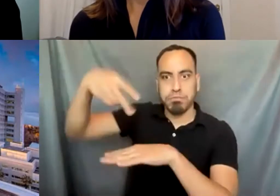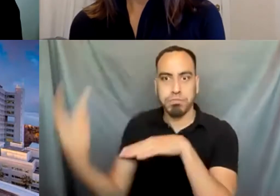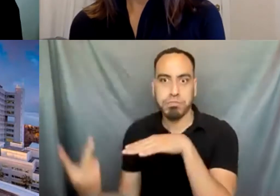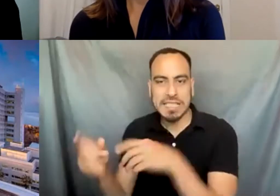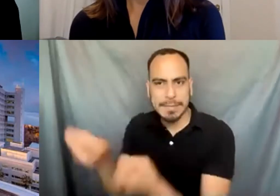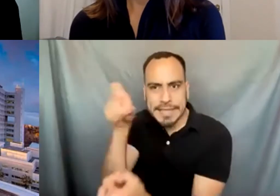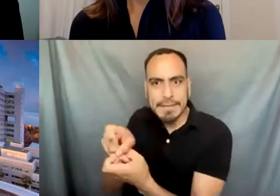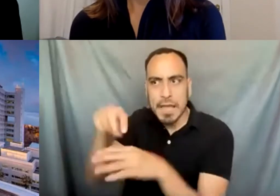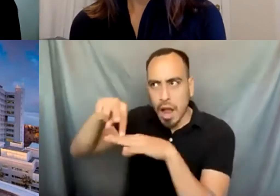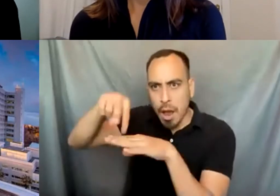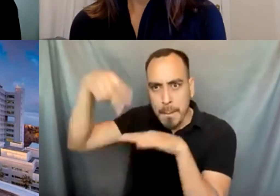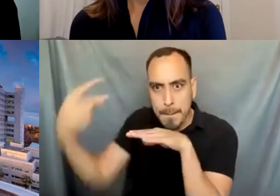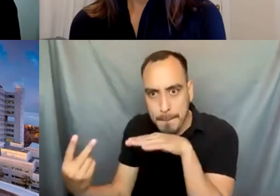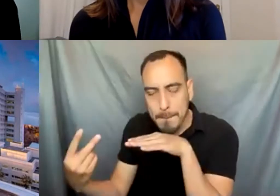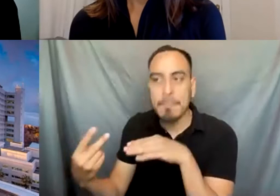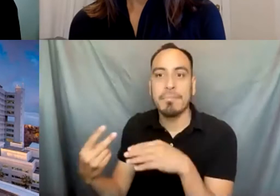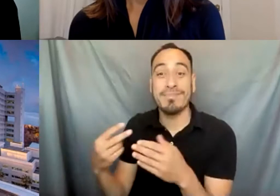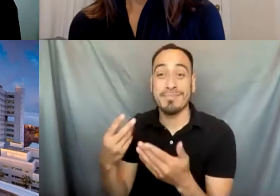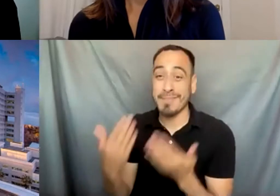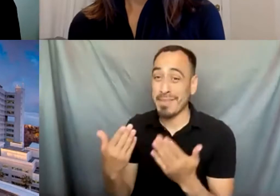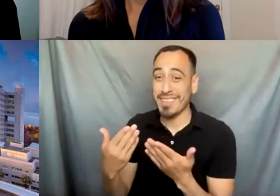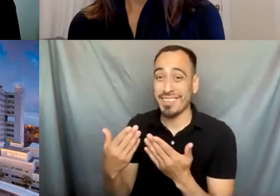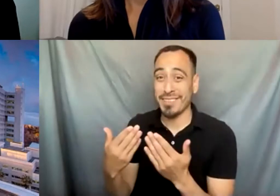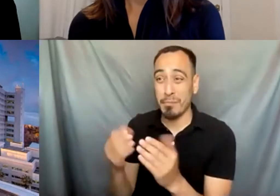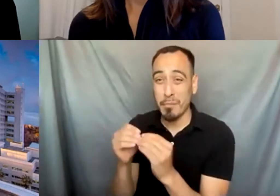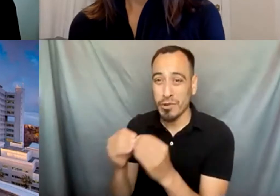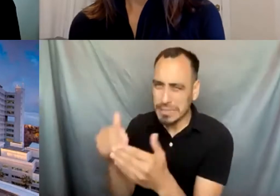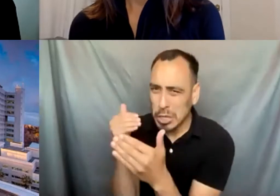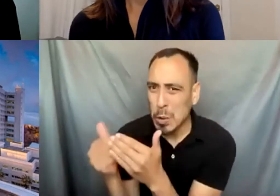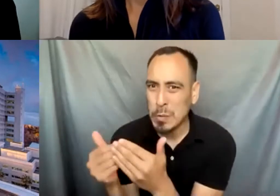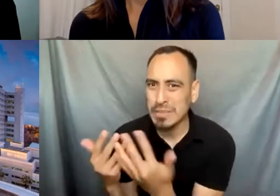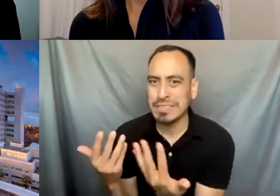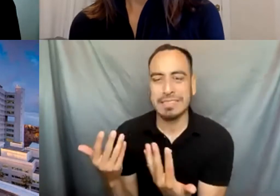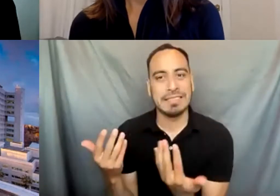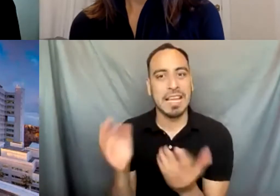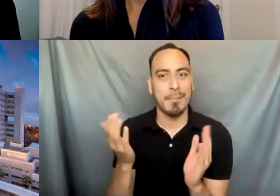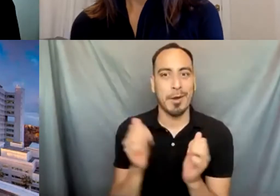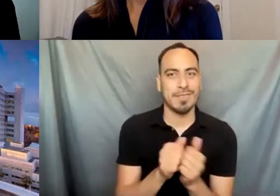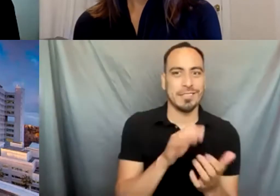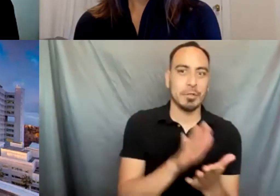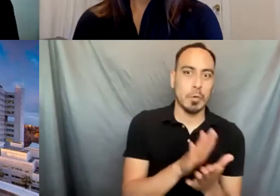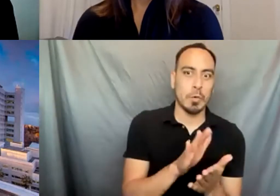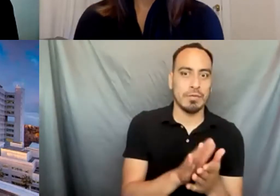contact that's taking place.